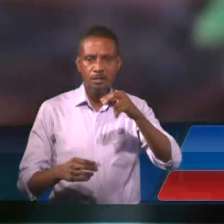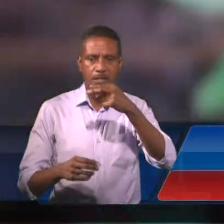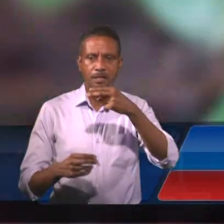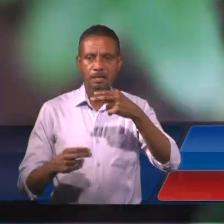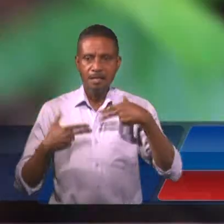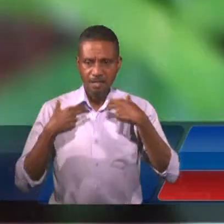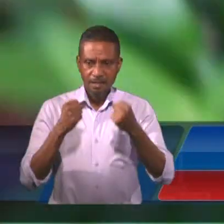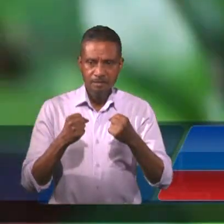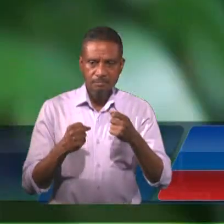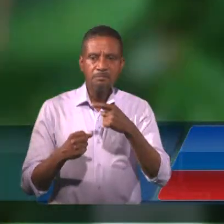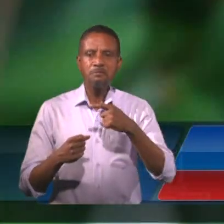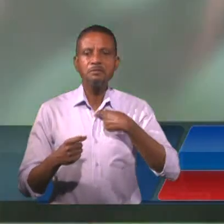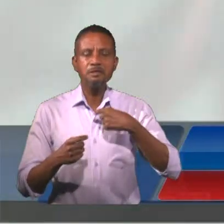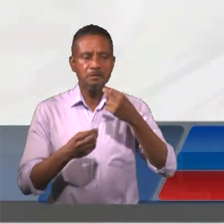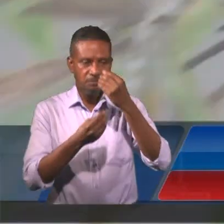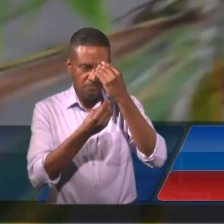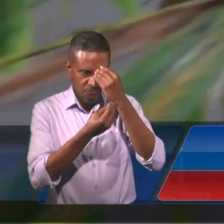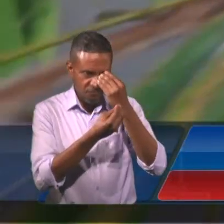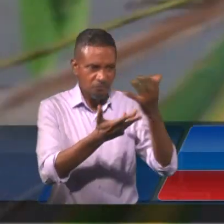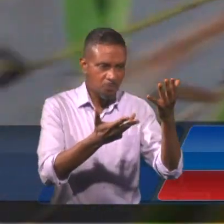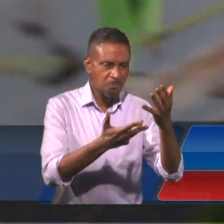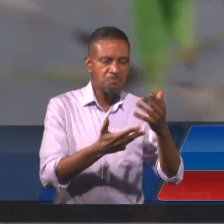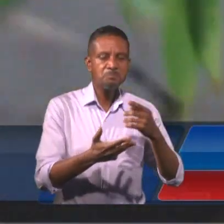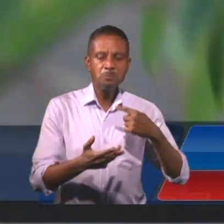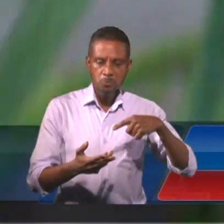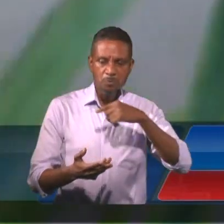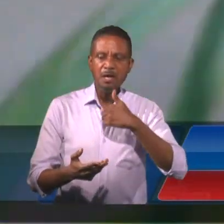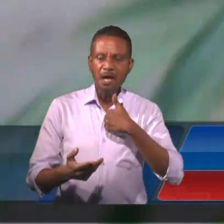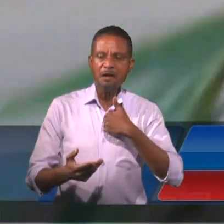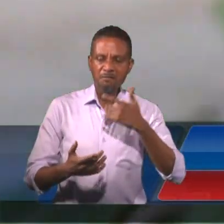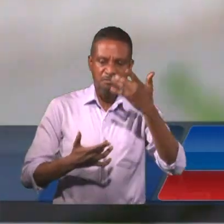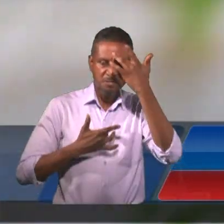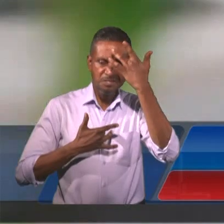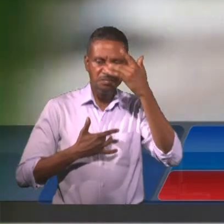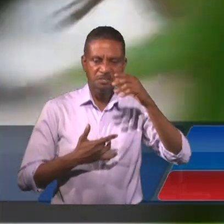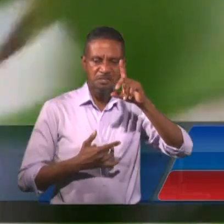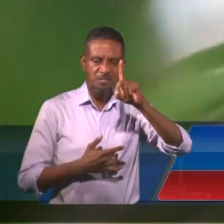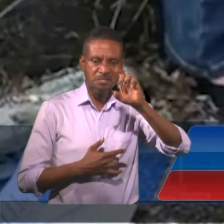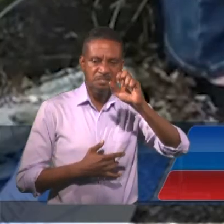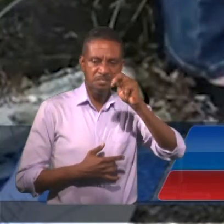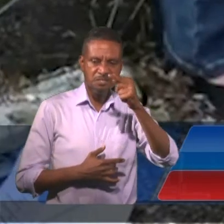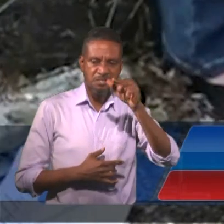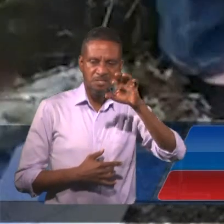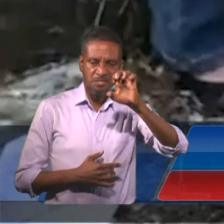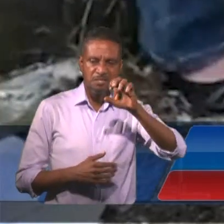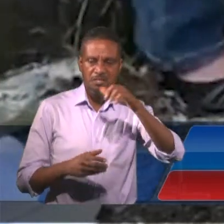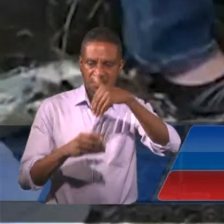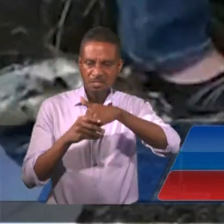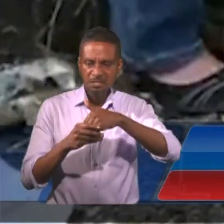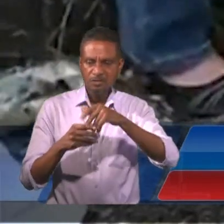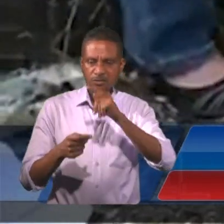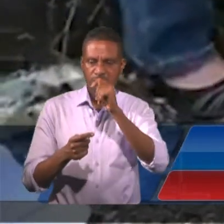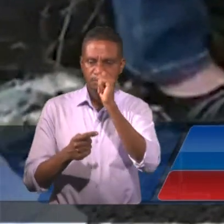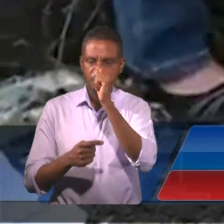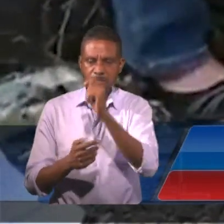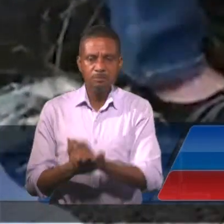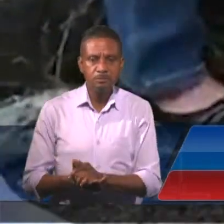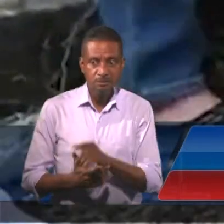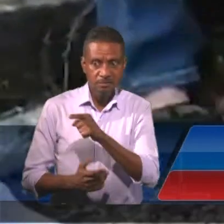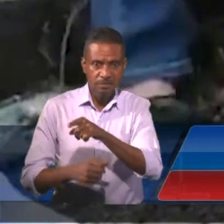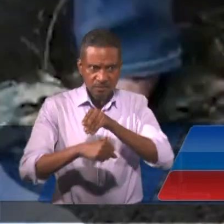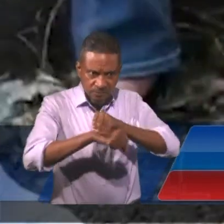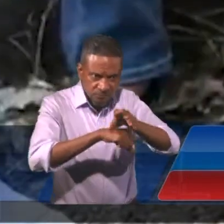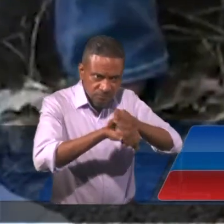the mosquitoes that spread dengue are active during the day and is advising people to take personal preventative measures